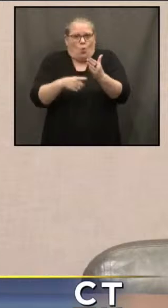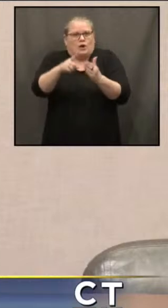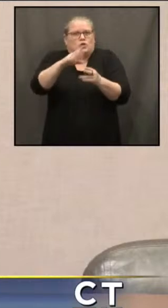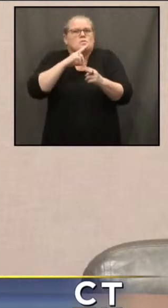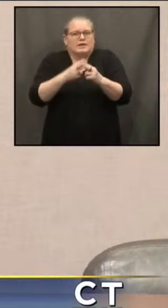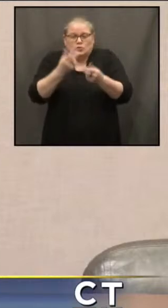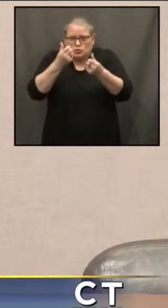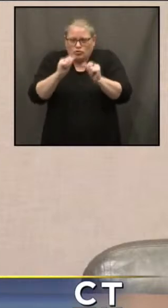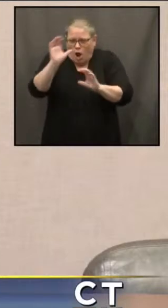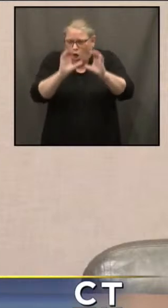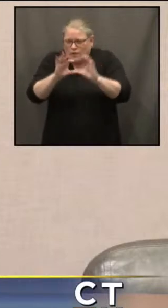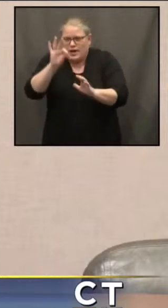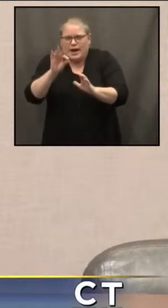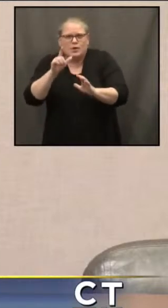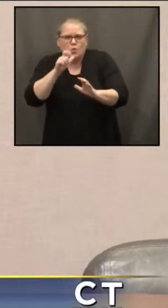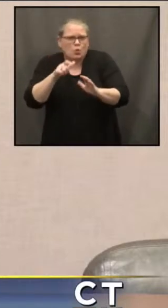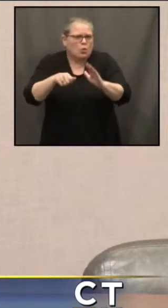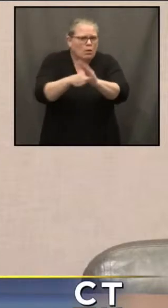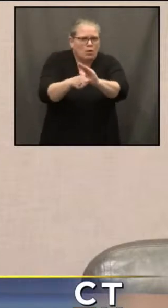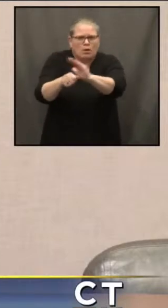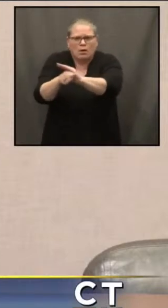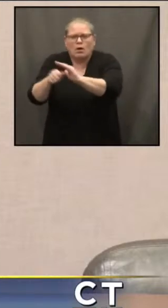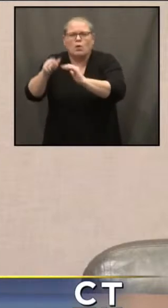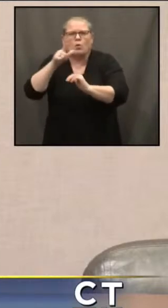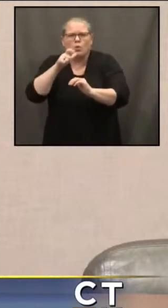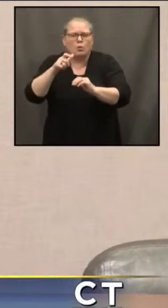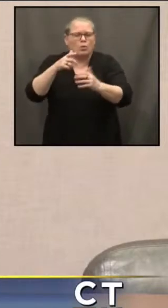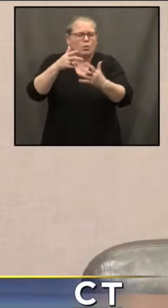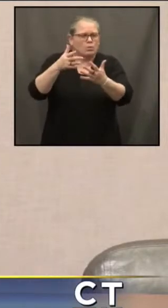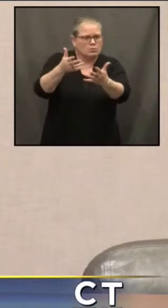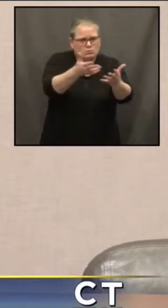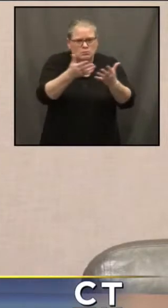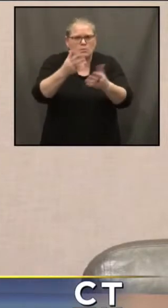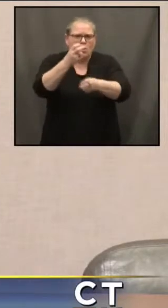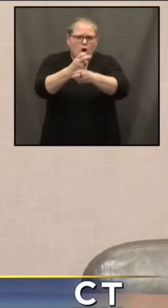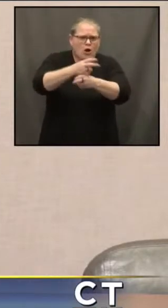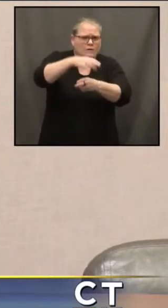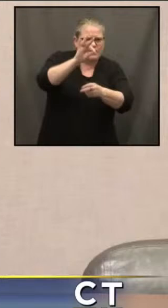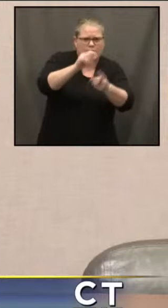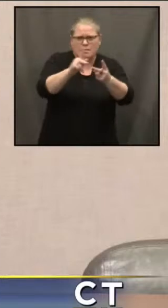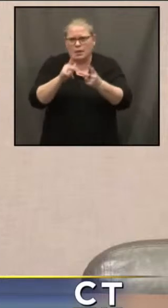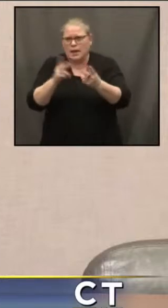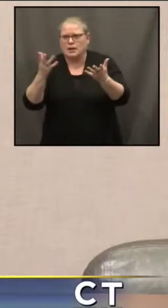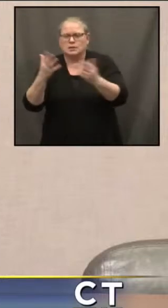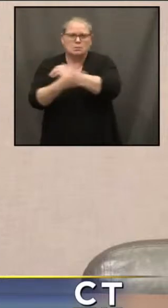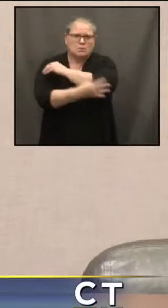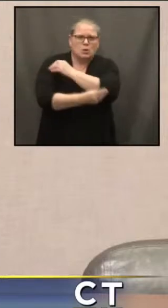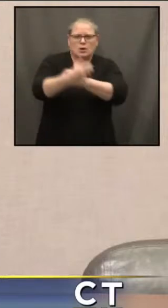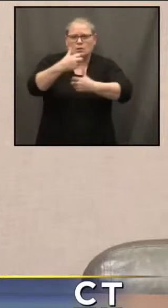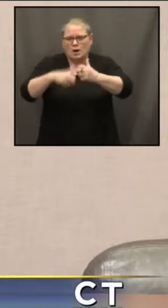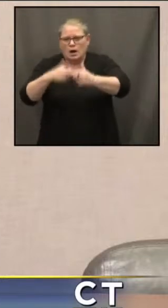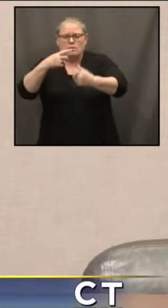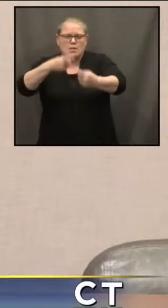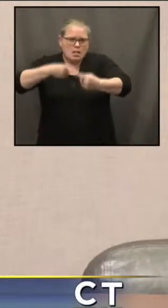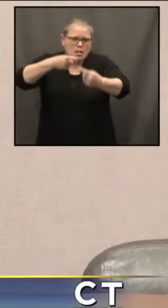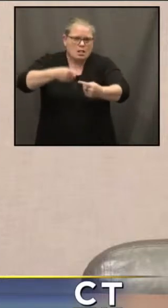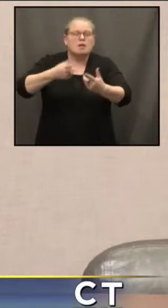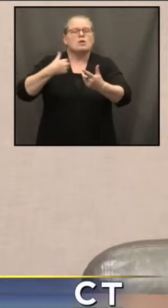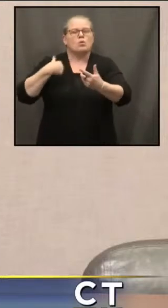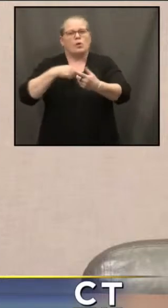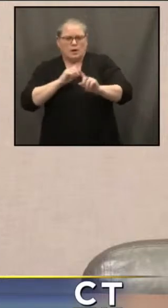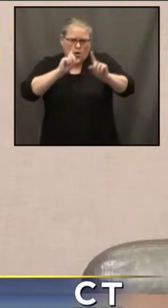get vaccines to all those who want to be able to have access to them and bring it to people in their communities.